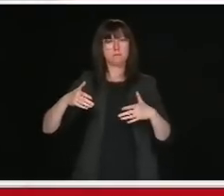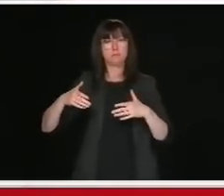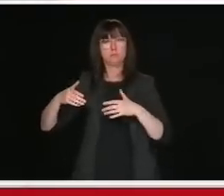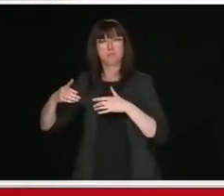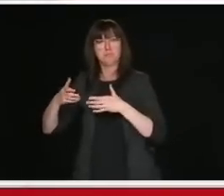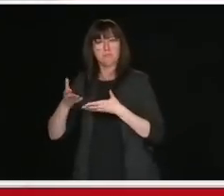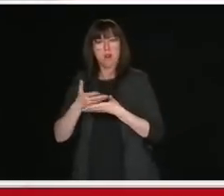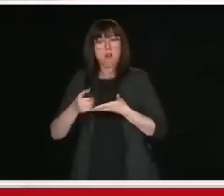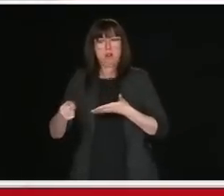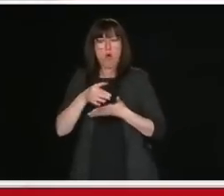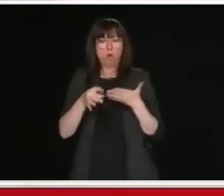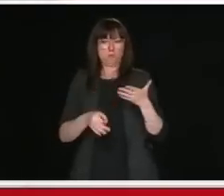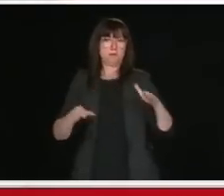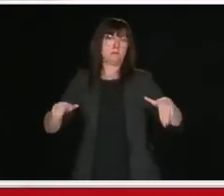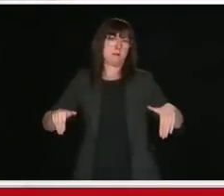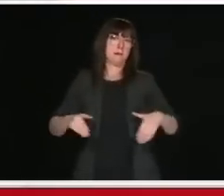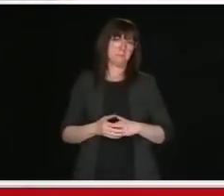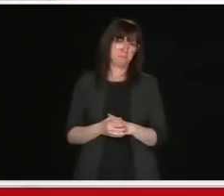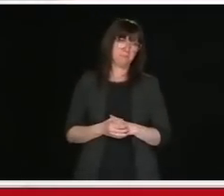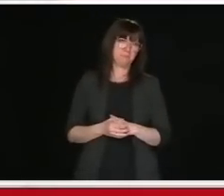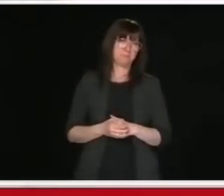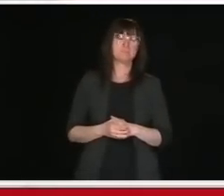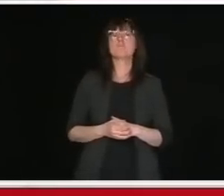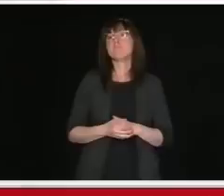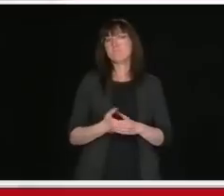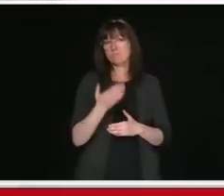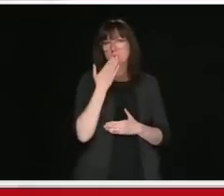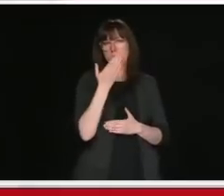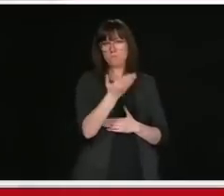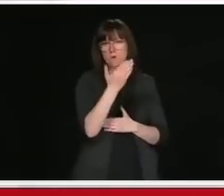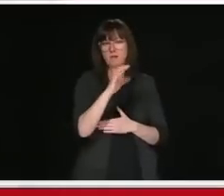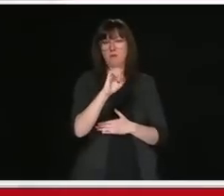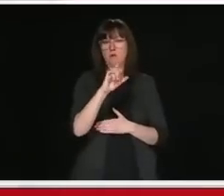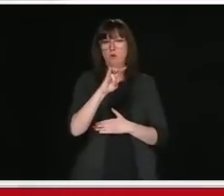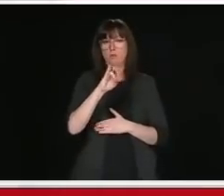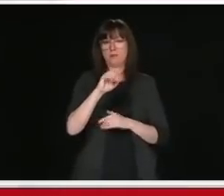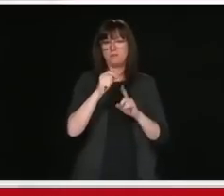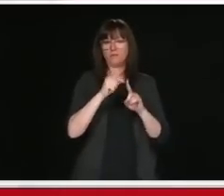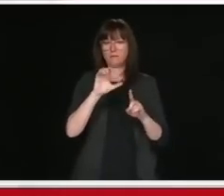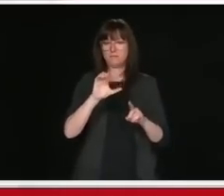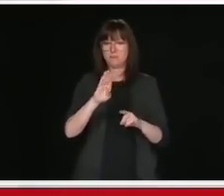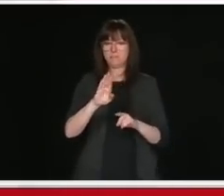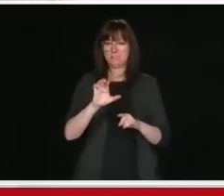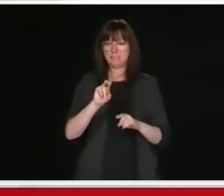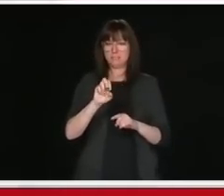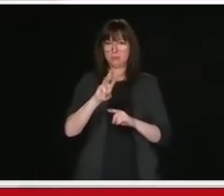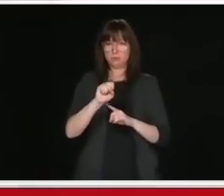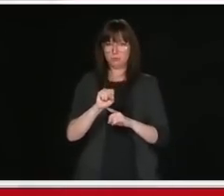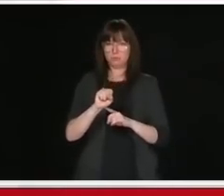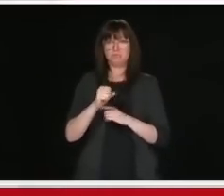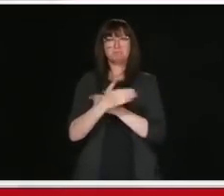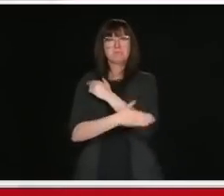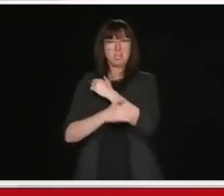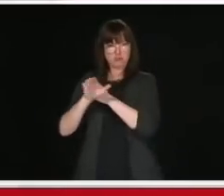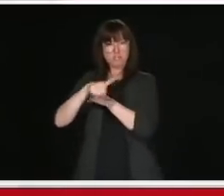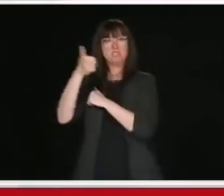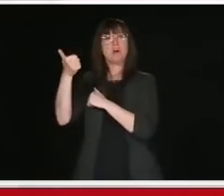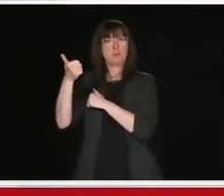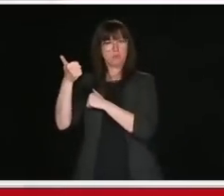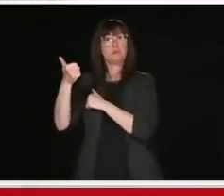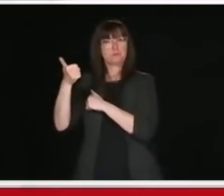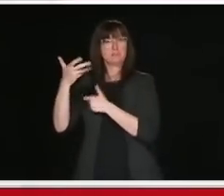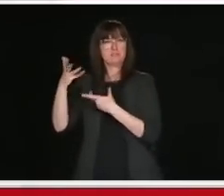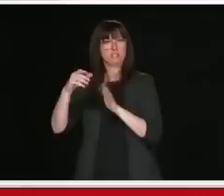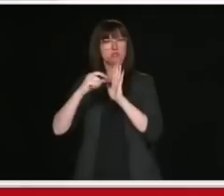Good morning, Prime Minister. Olivia Stefanovic, CBC News. Other countries have been able to release detailed modeling. For example, New Zealand is projecting